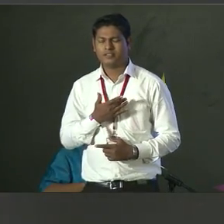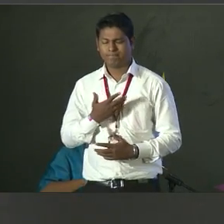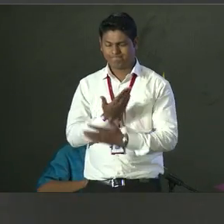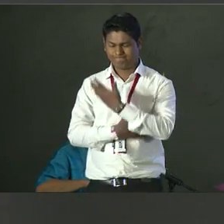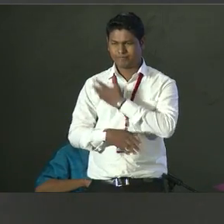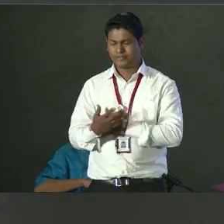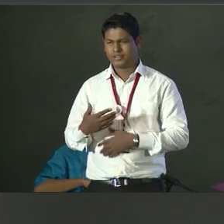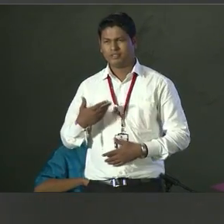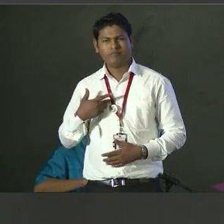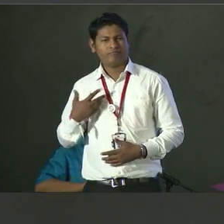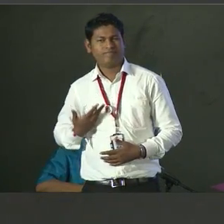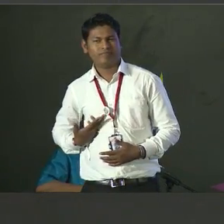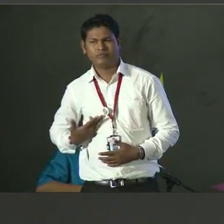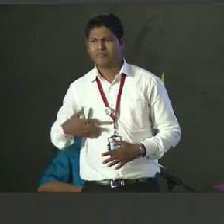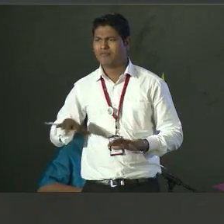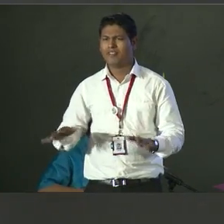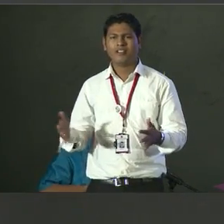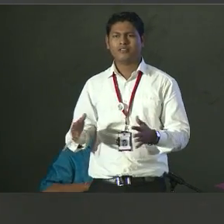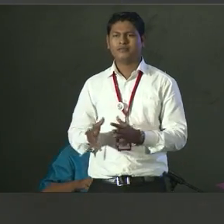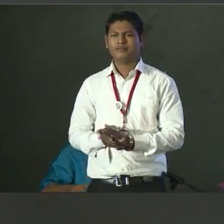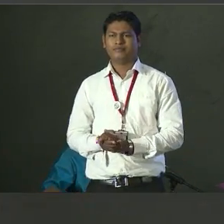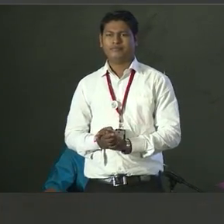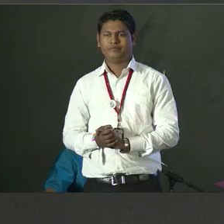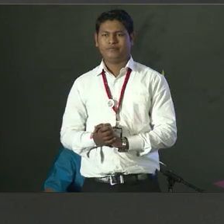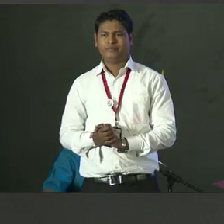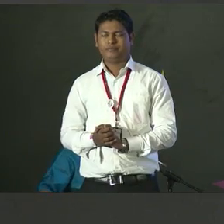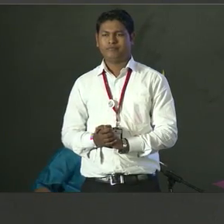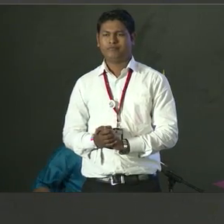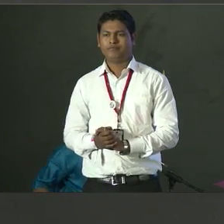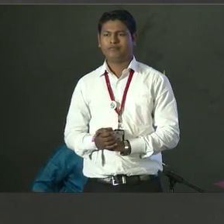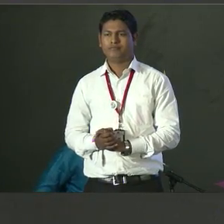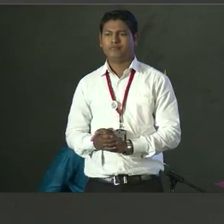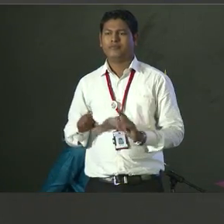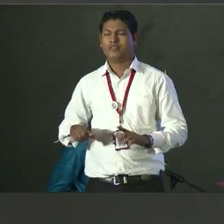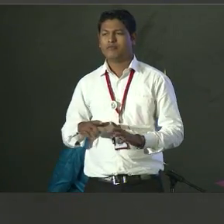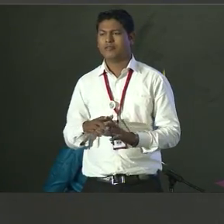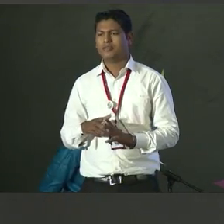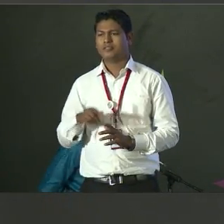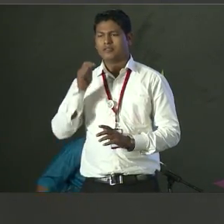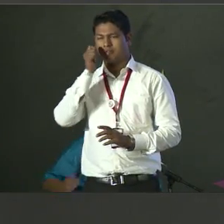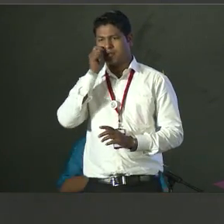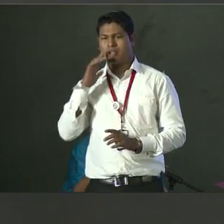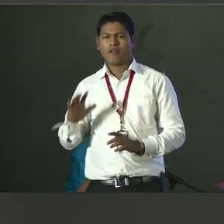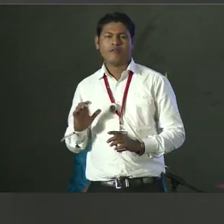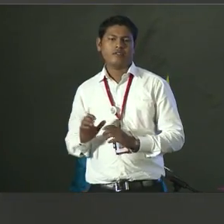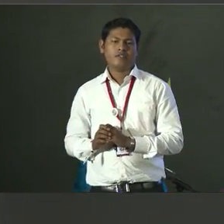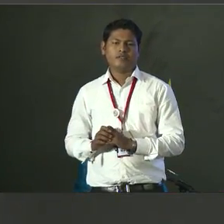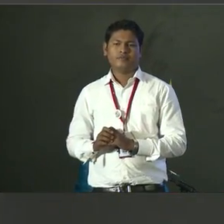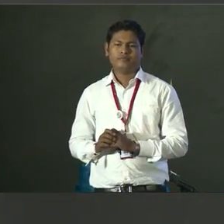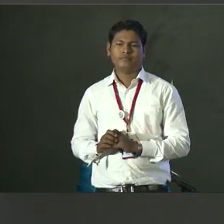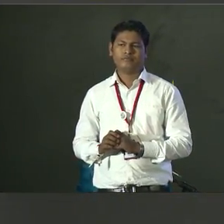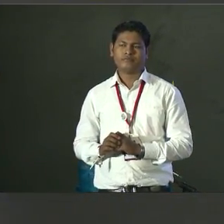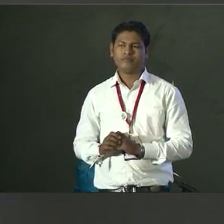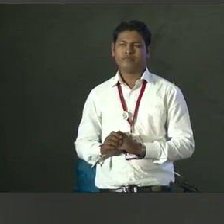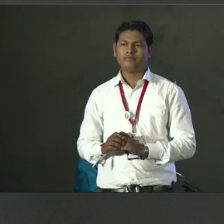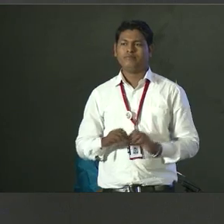or differently abled or anything for that matter. It was just my mother's voice and words that were